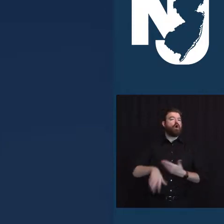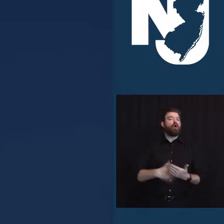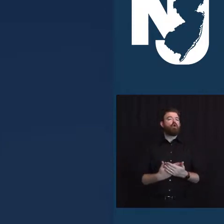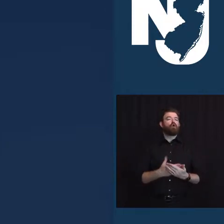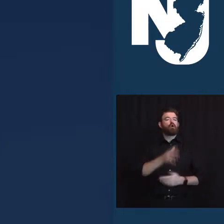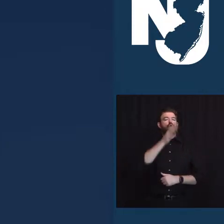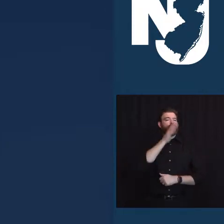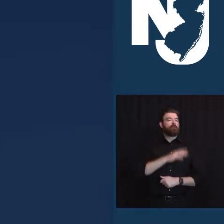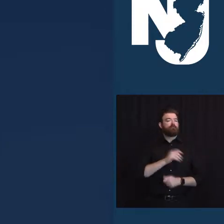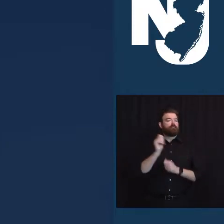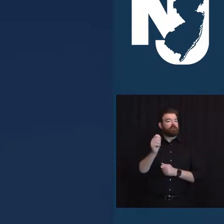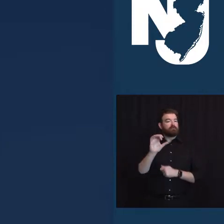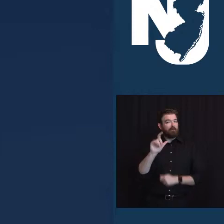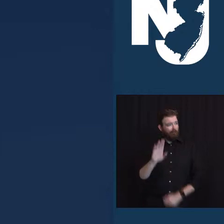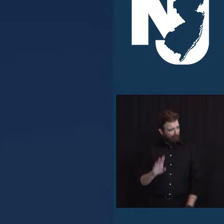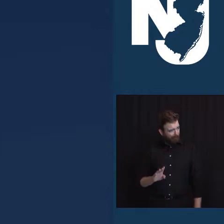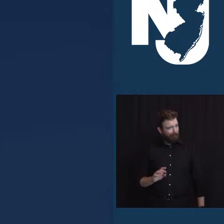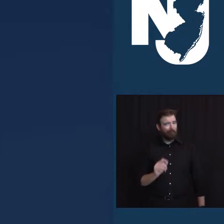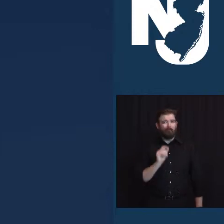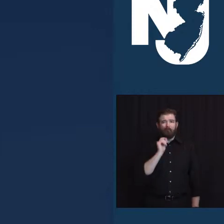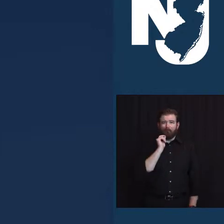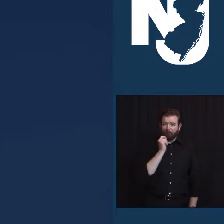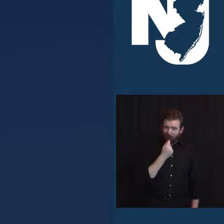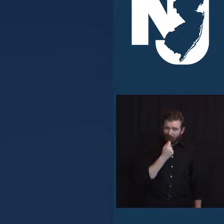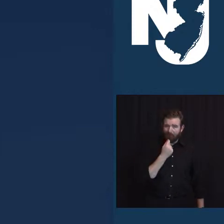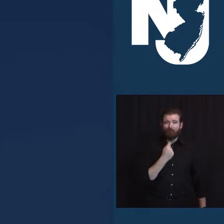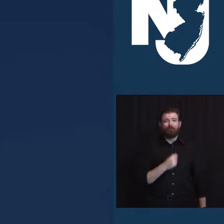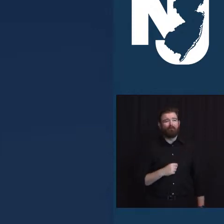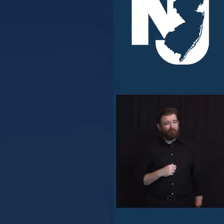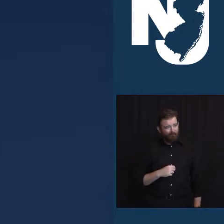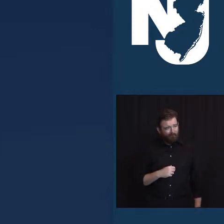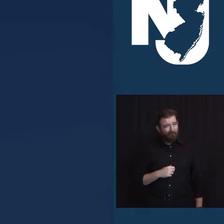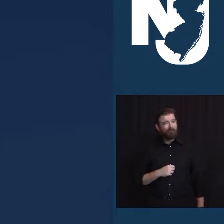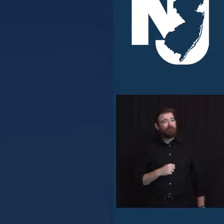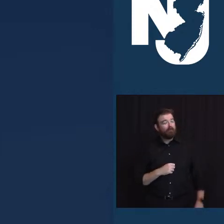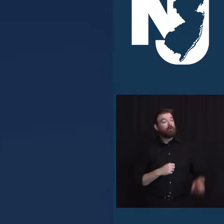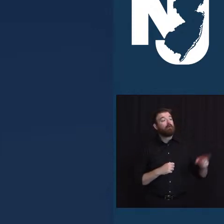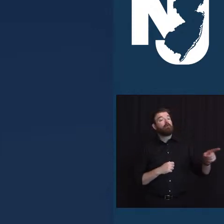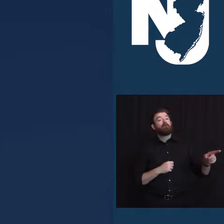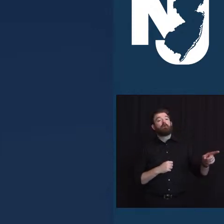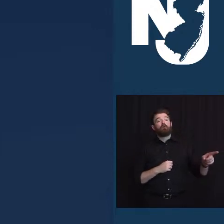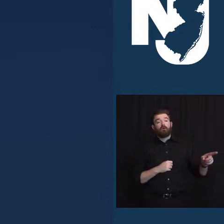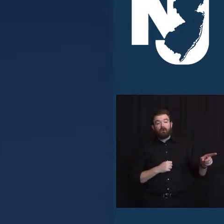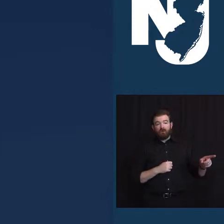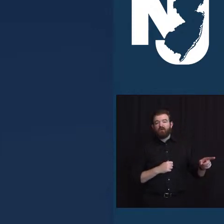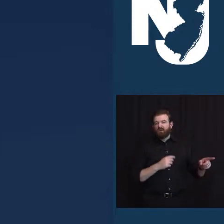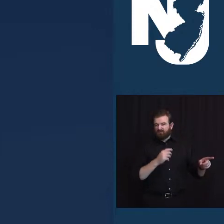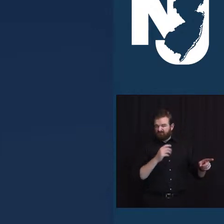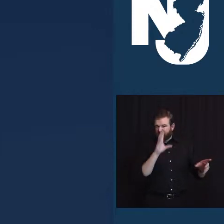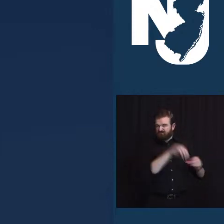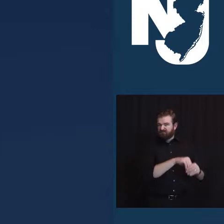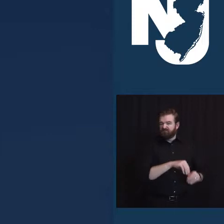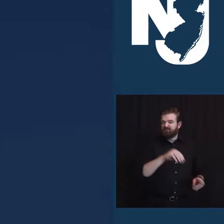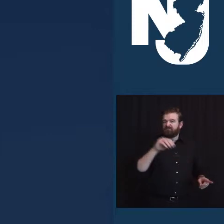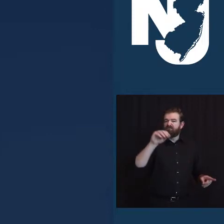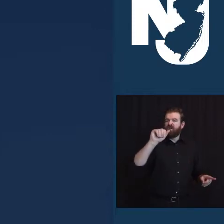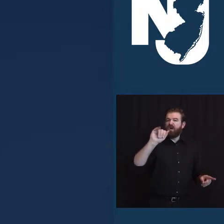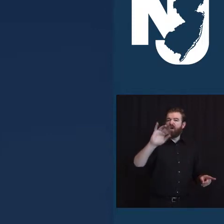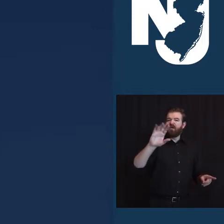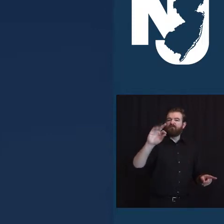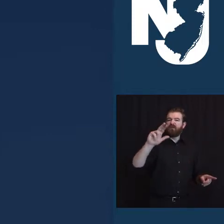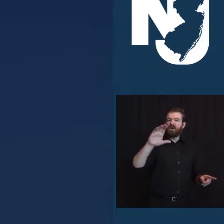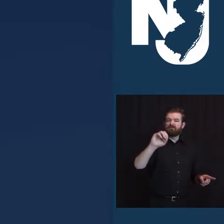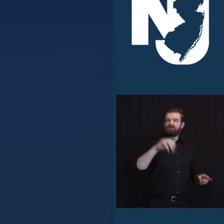How cool is that? Following his service in the Air Force as a mechanic, he returned to New Jersey to pursue a bachelor's degree